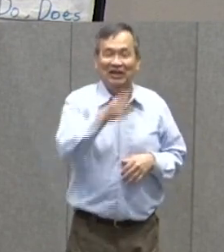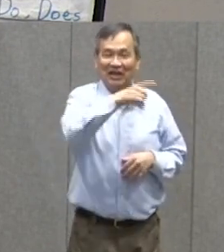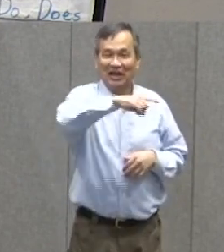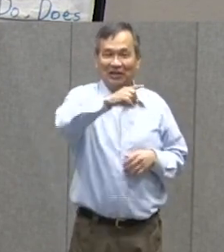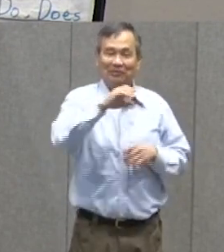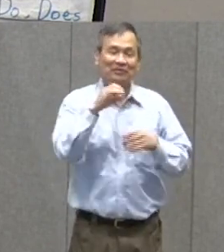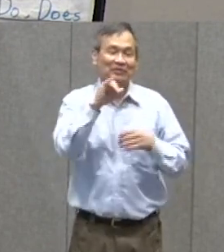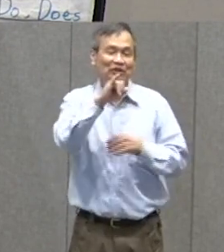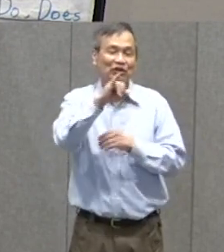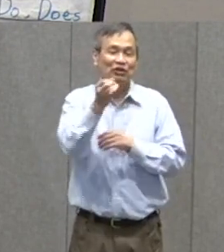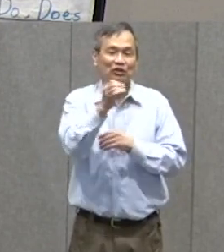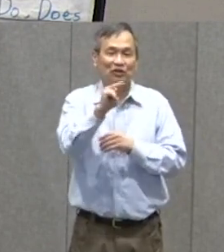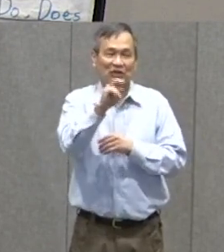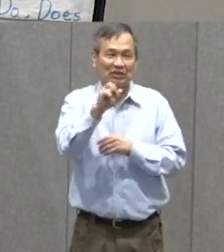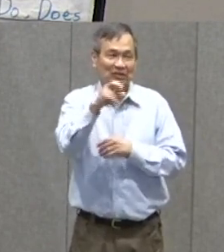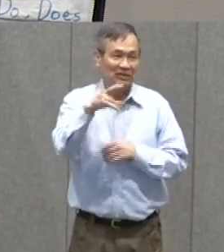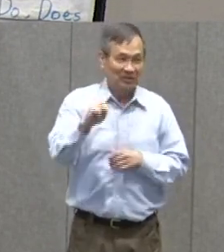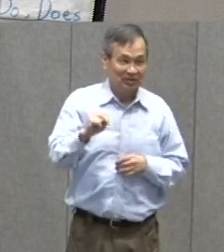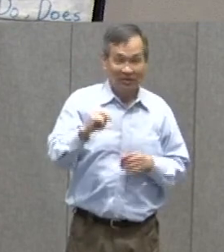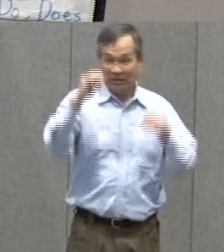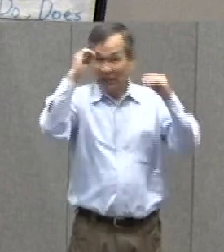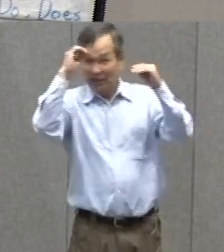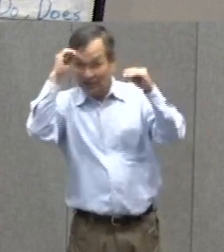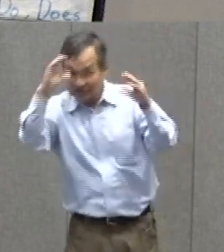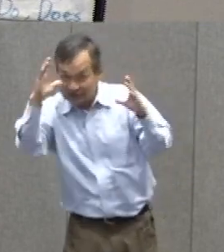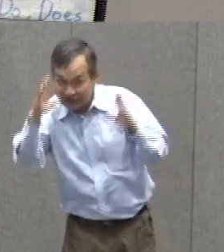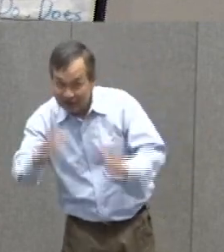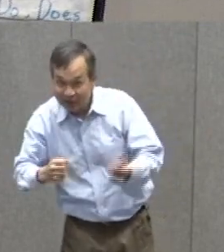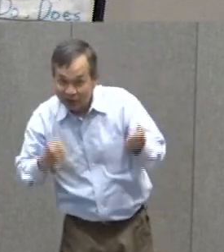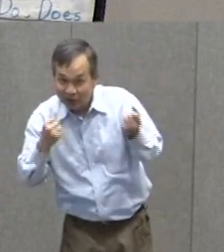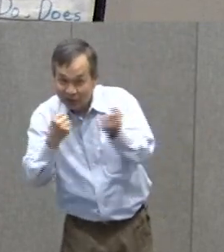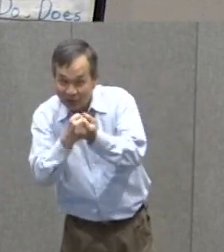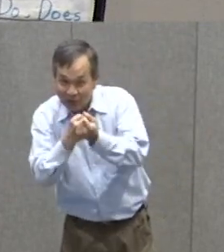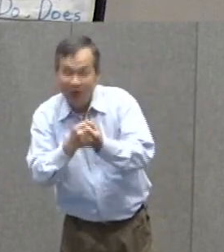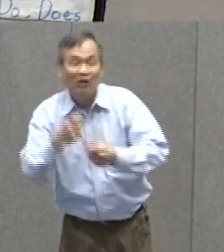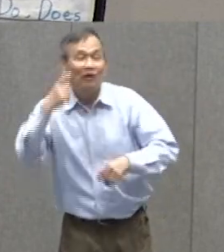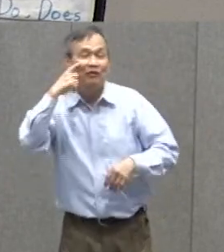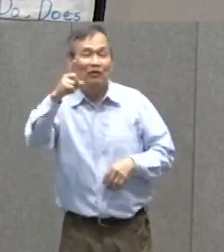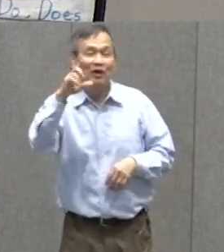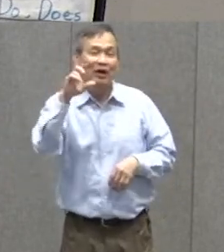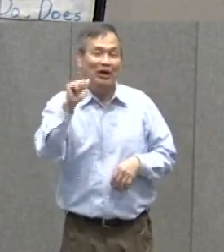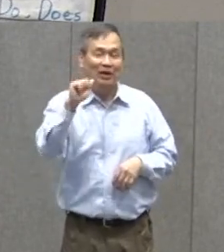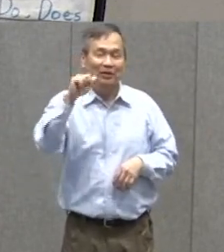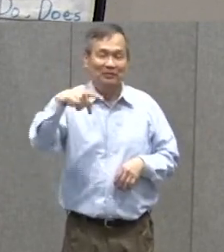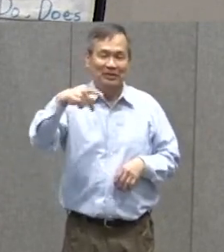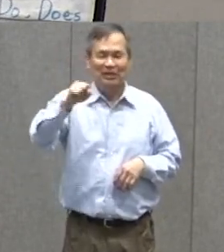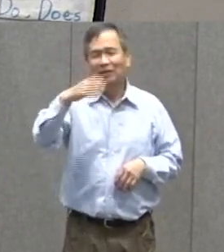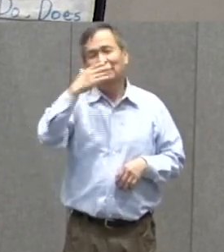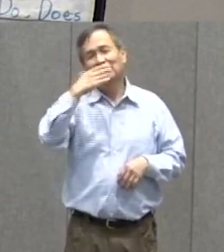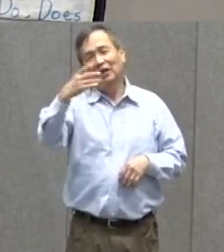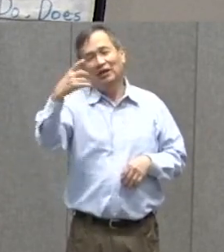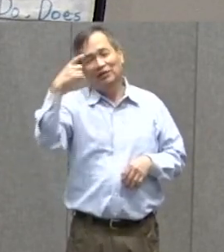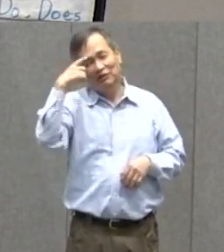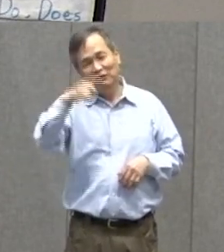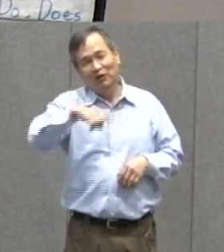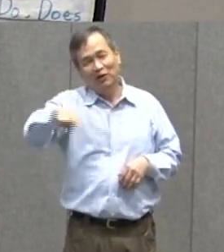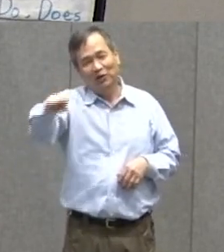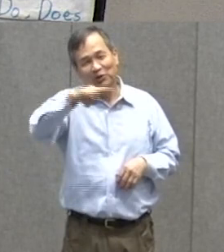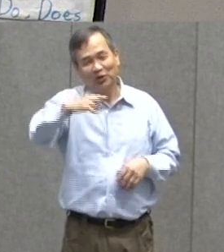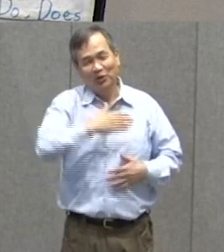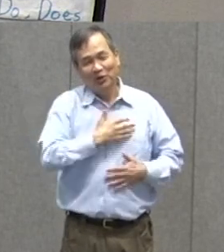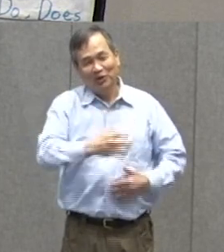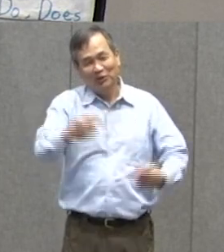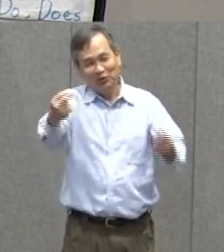Johnson, and I'm a teacher support specialist at Albuquerque Public Schools. And thank you so much for joining us for